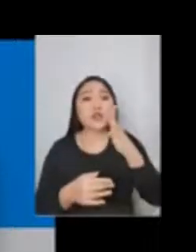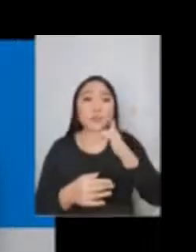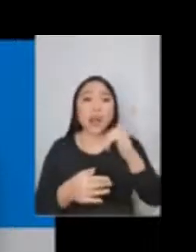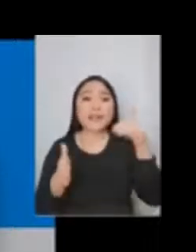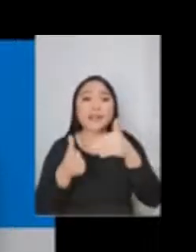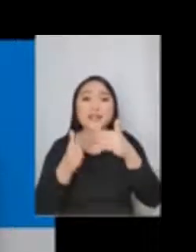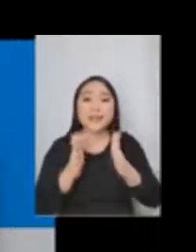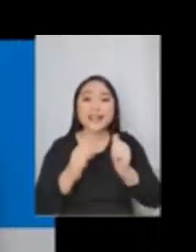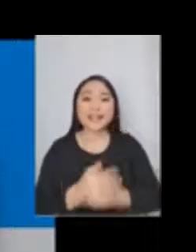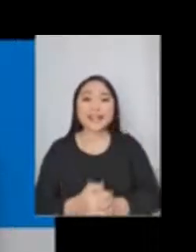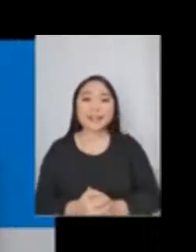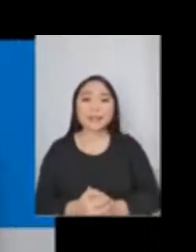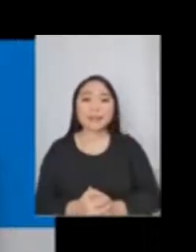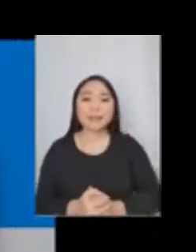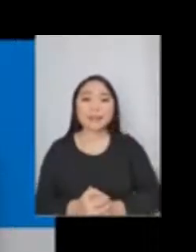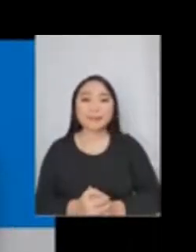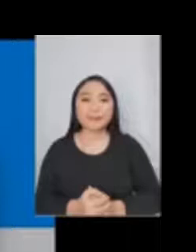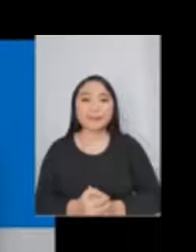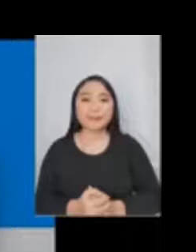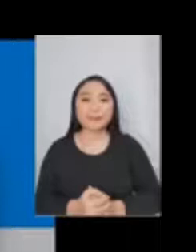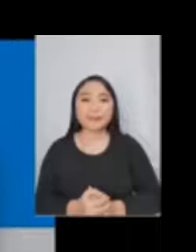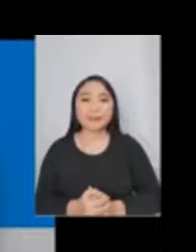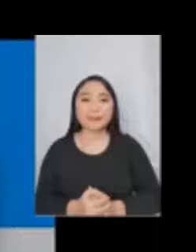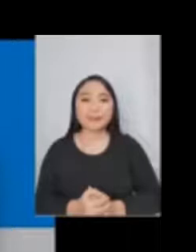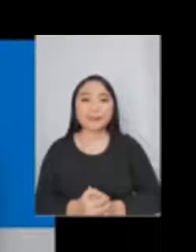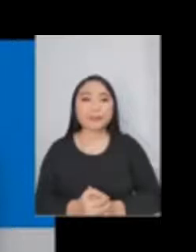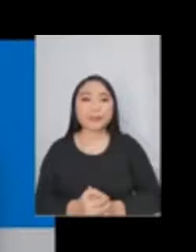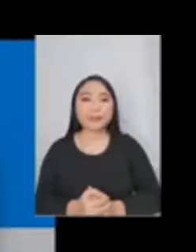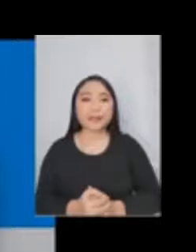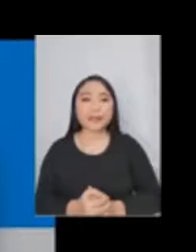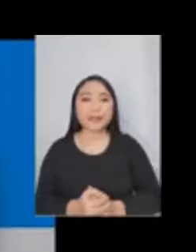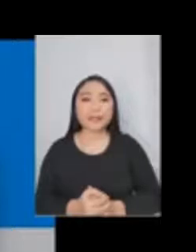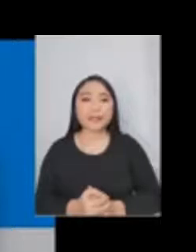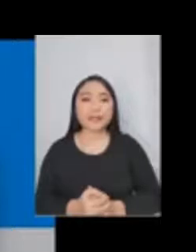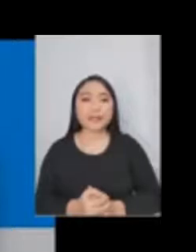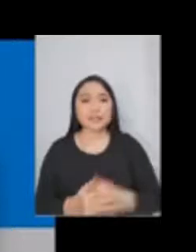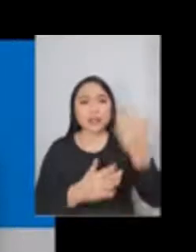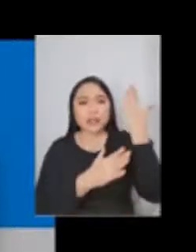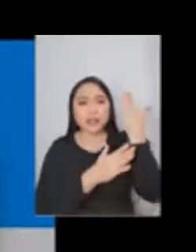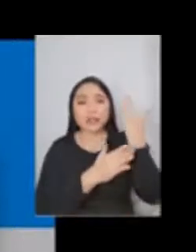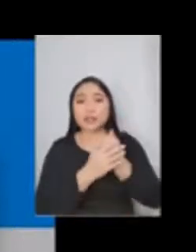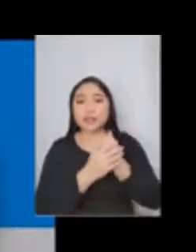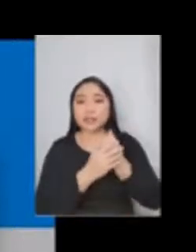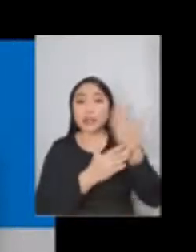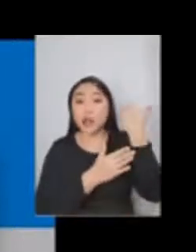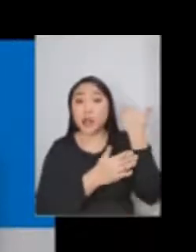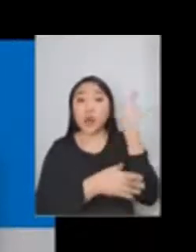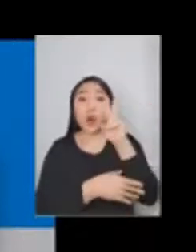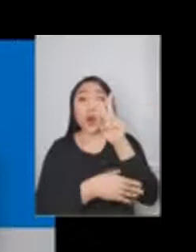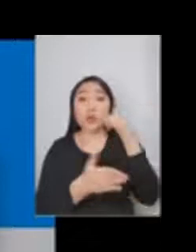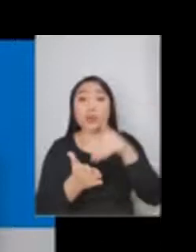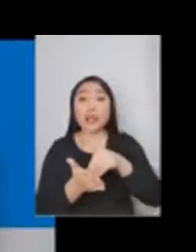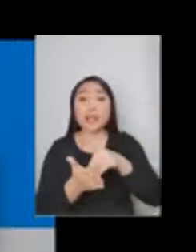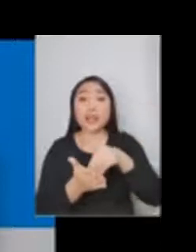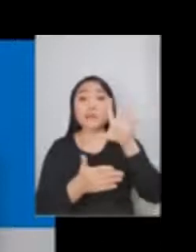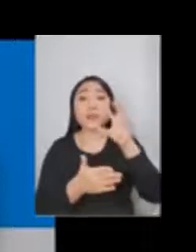ng Presidential Citation for Innovative Library Projects mula sa American Library